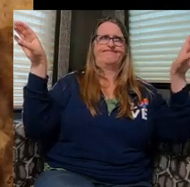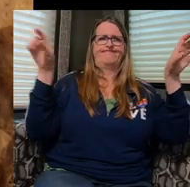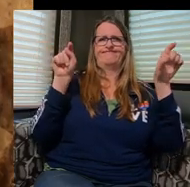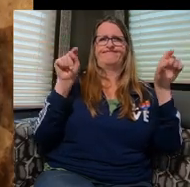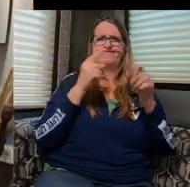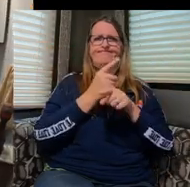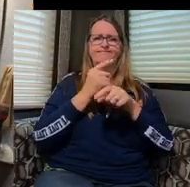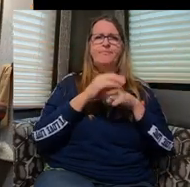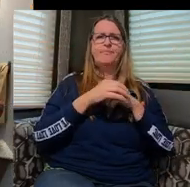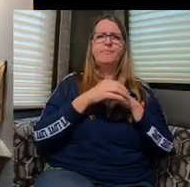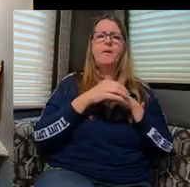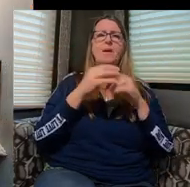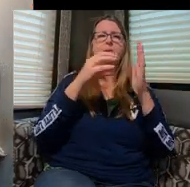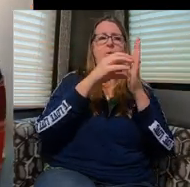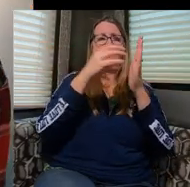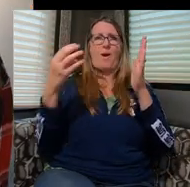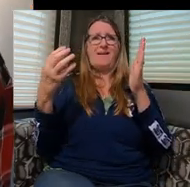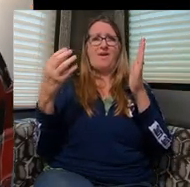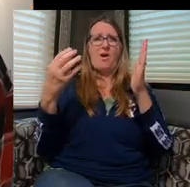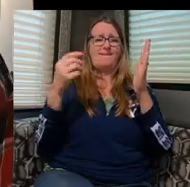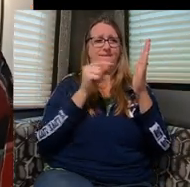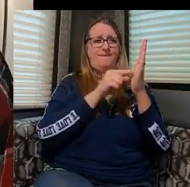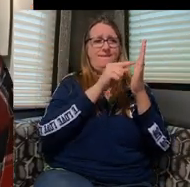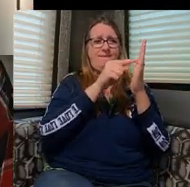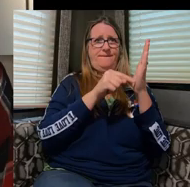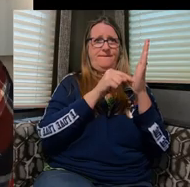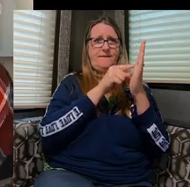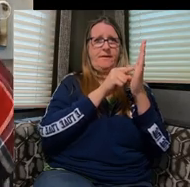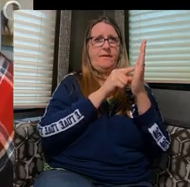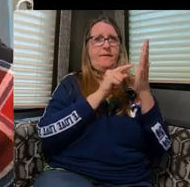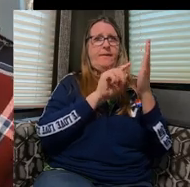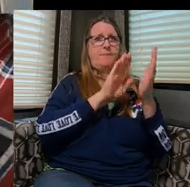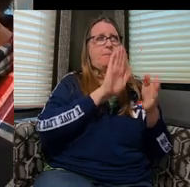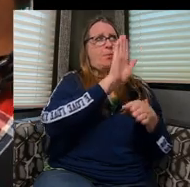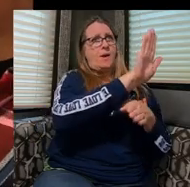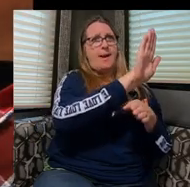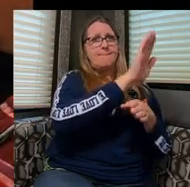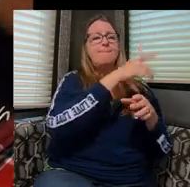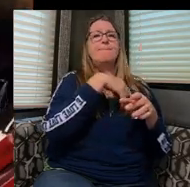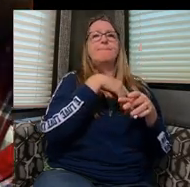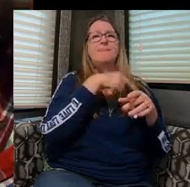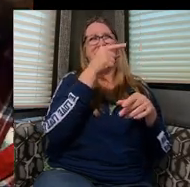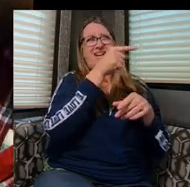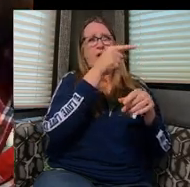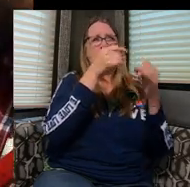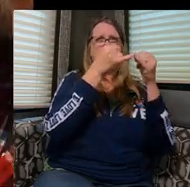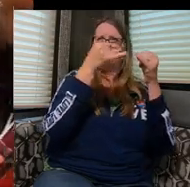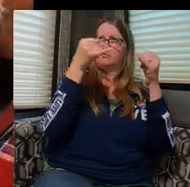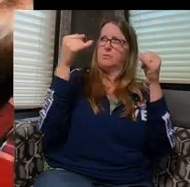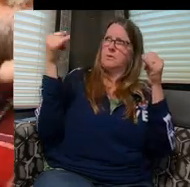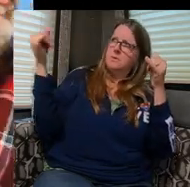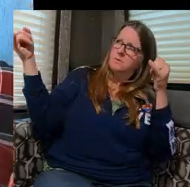where we want to be. I've taken the bracket off the back of the device. We're going to put it about right here. About right